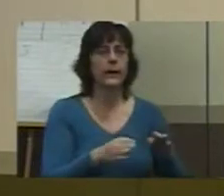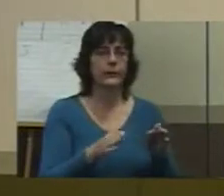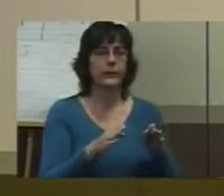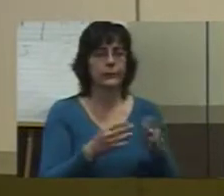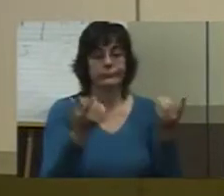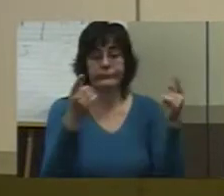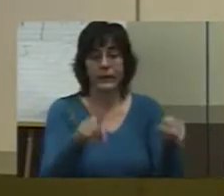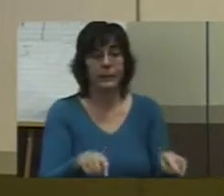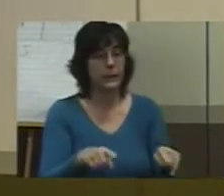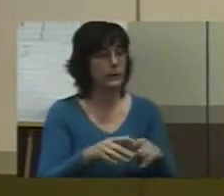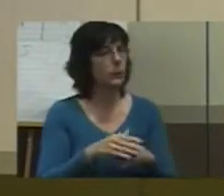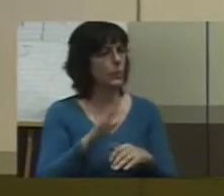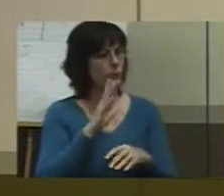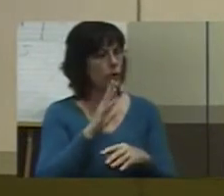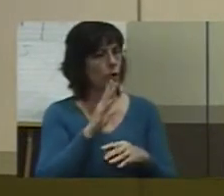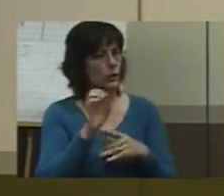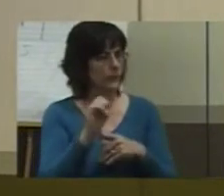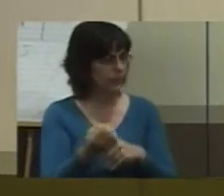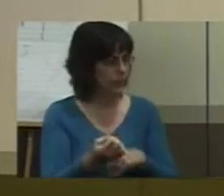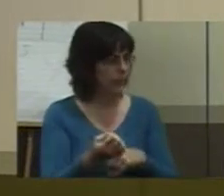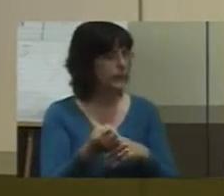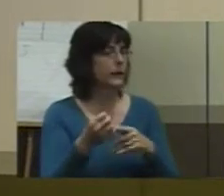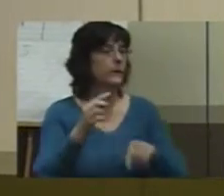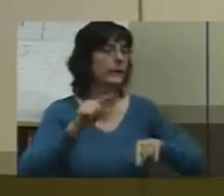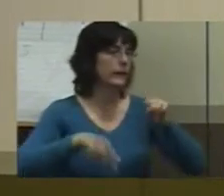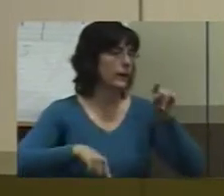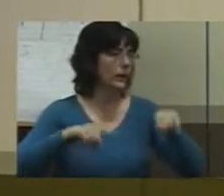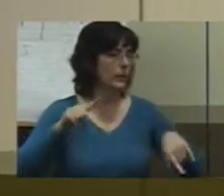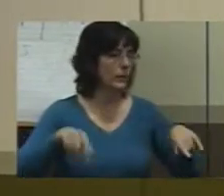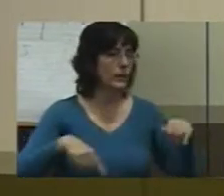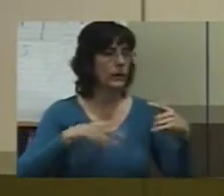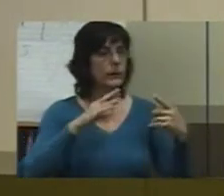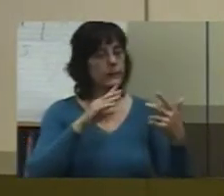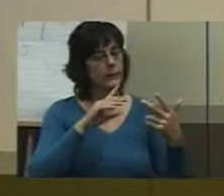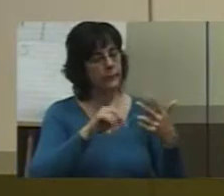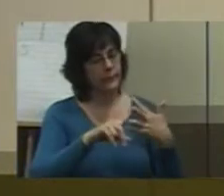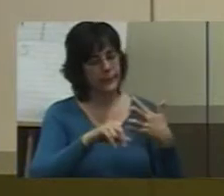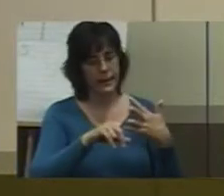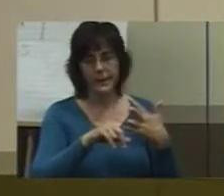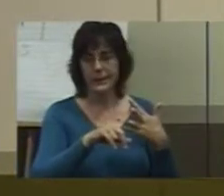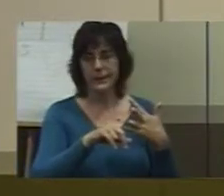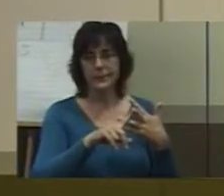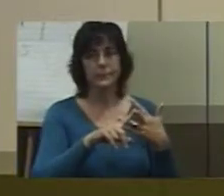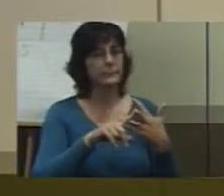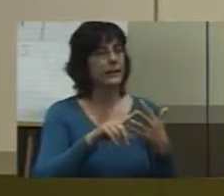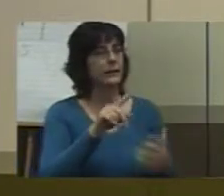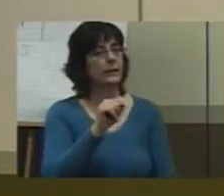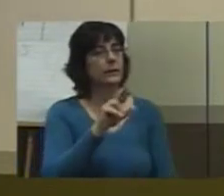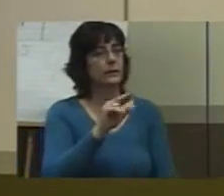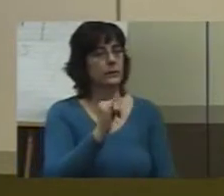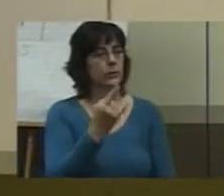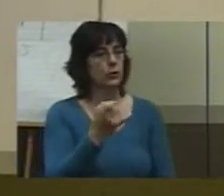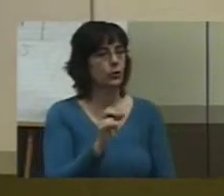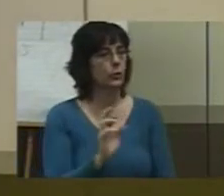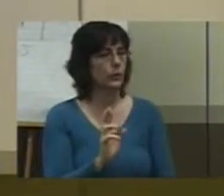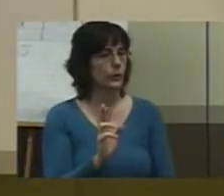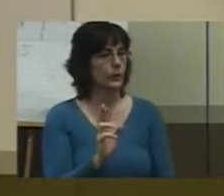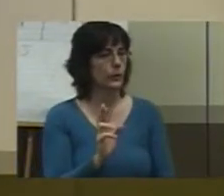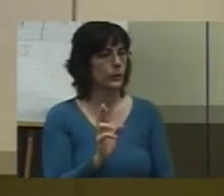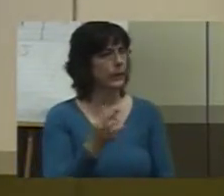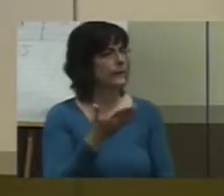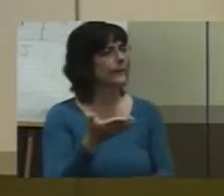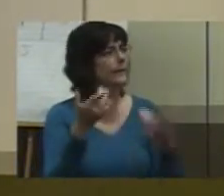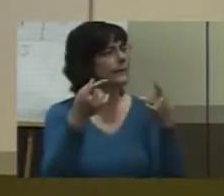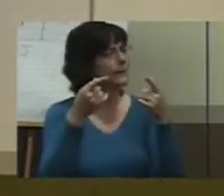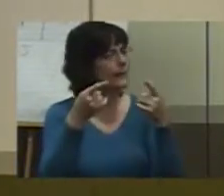even occurred. Okay? We talked about environmental variables. We talked about triggers. What are the